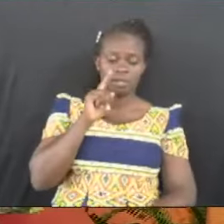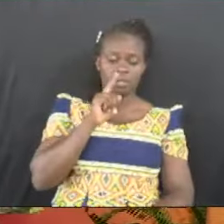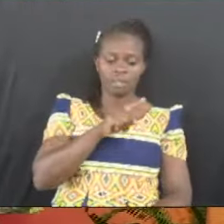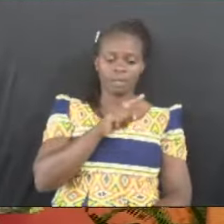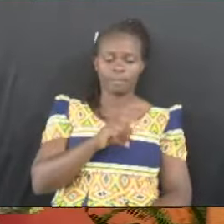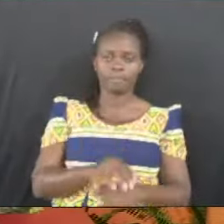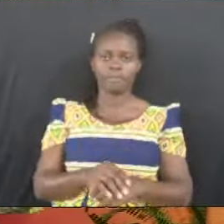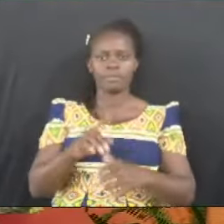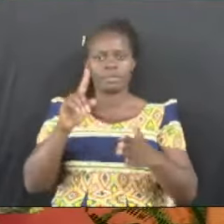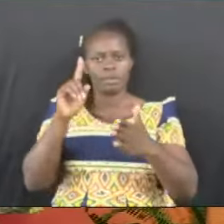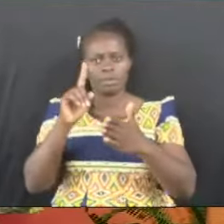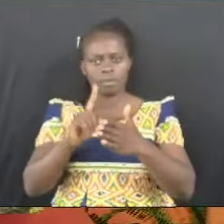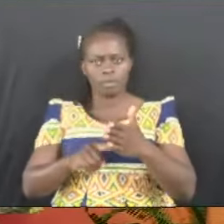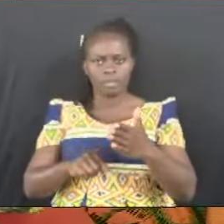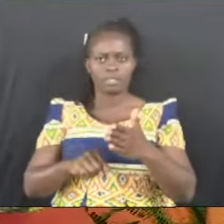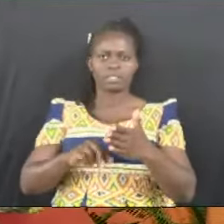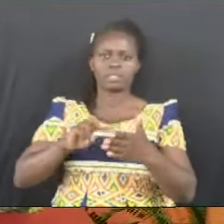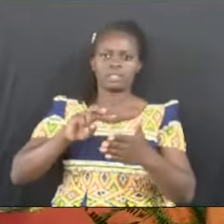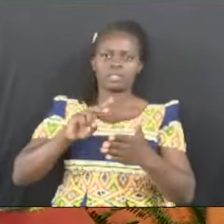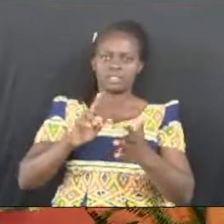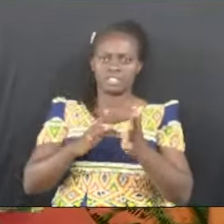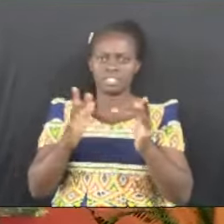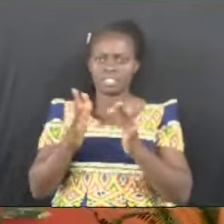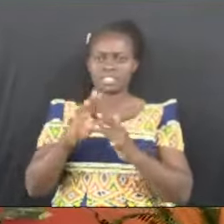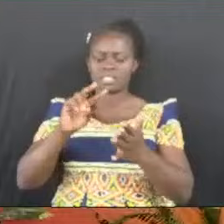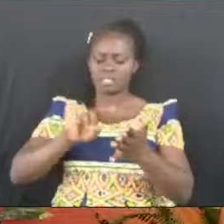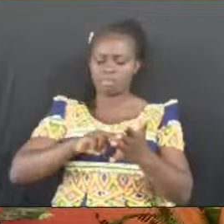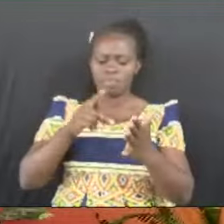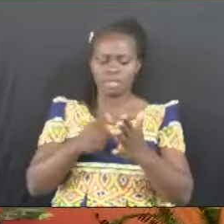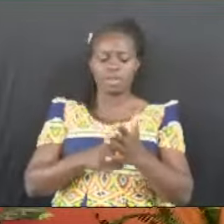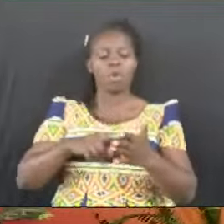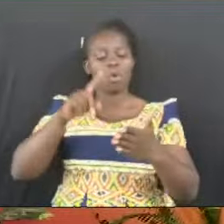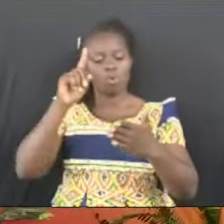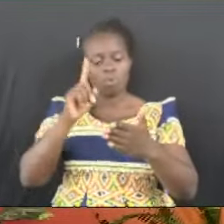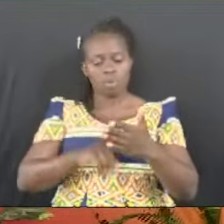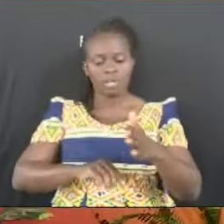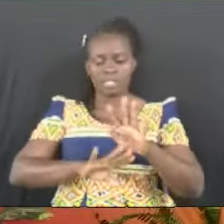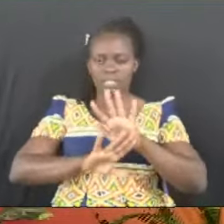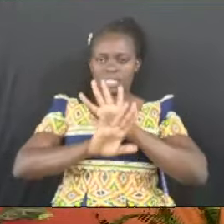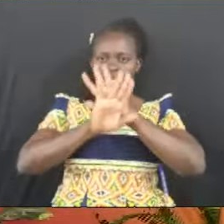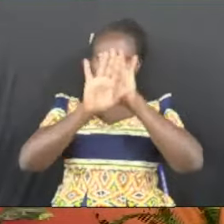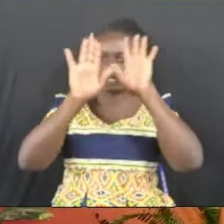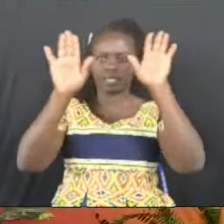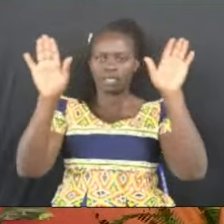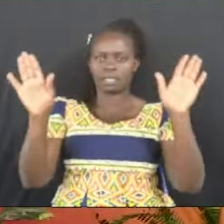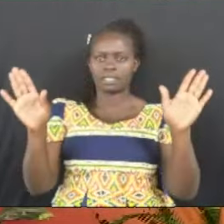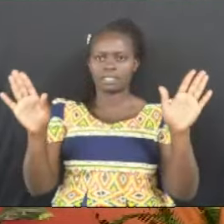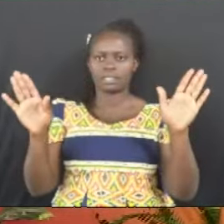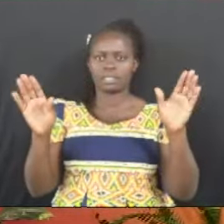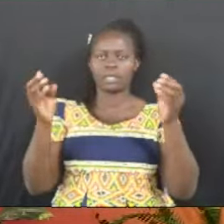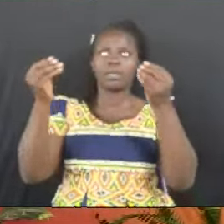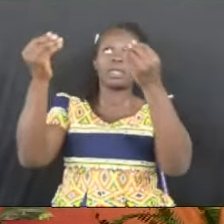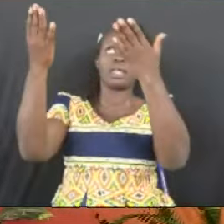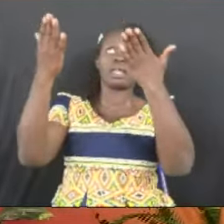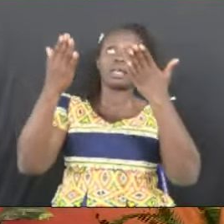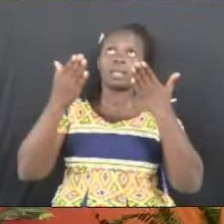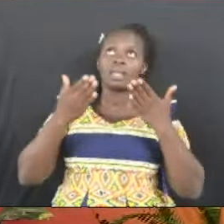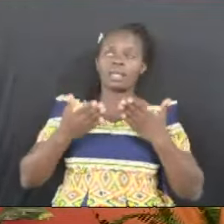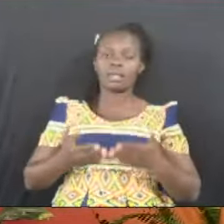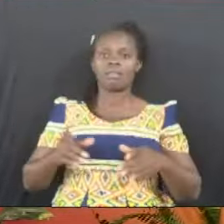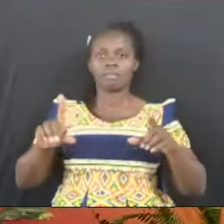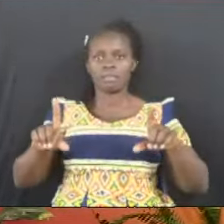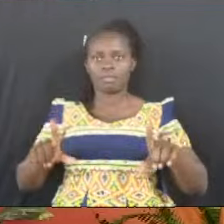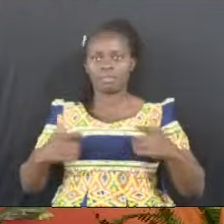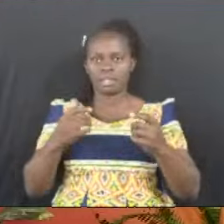What he meant to him, what became clear, the giver of life and the savior